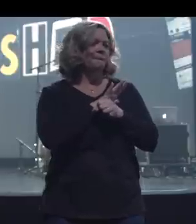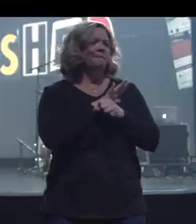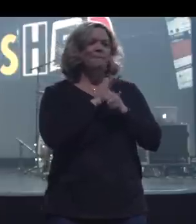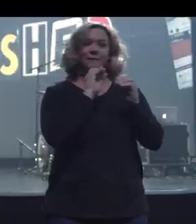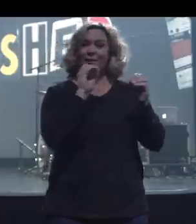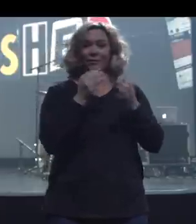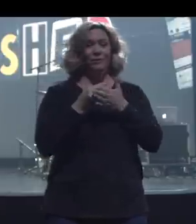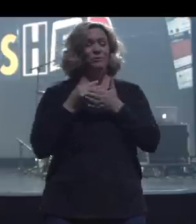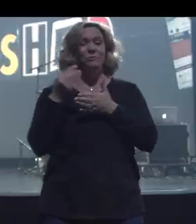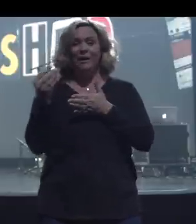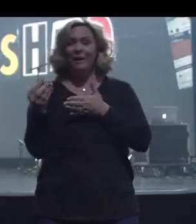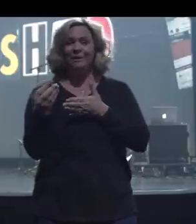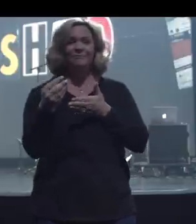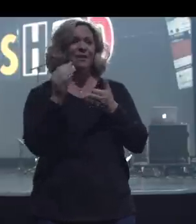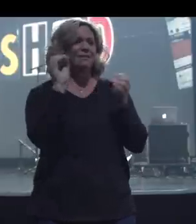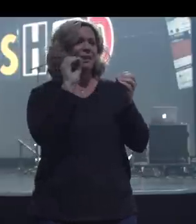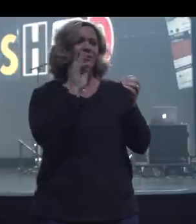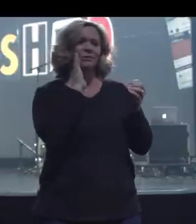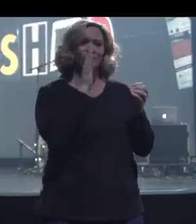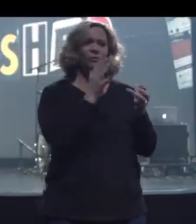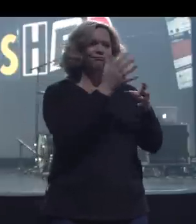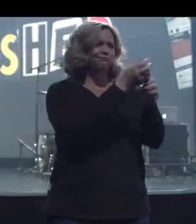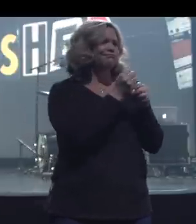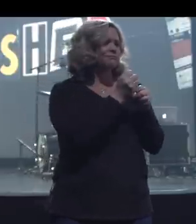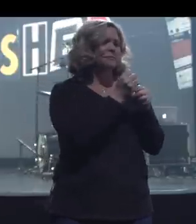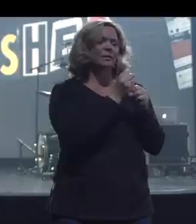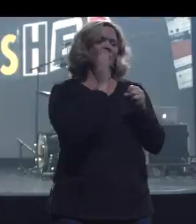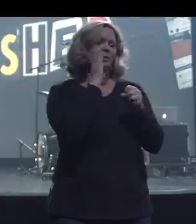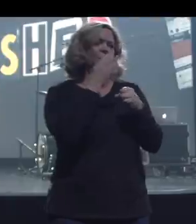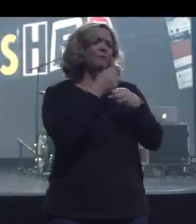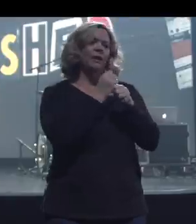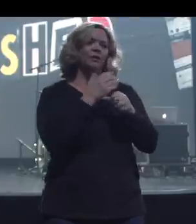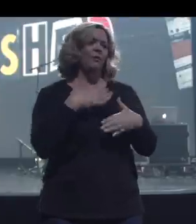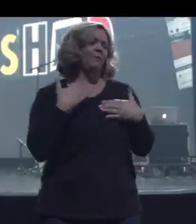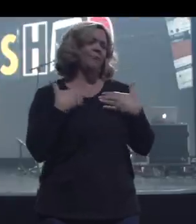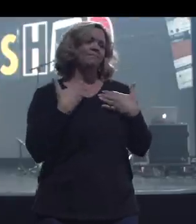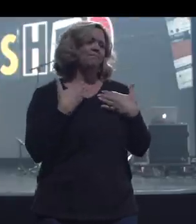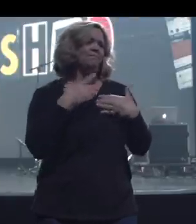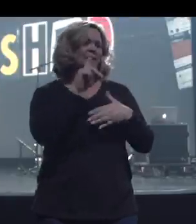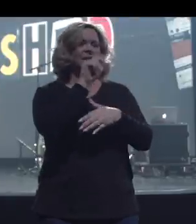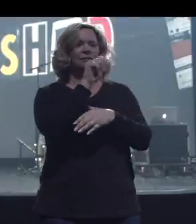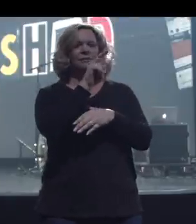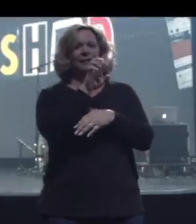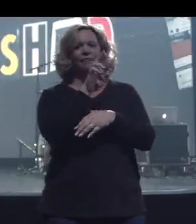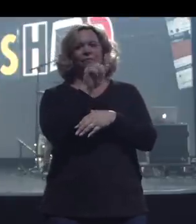buy, nothing you consume will ever make you happy. Dave Ramsey,